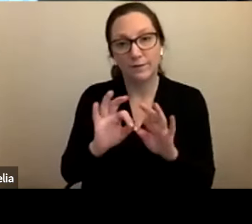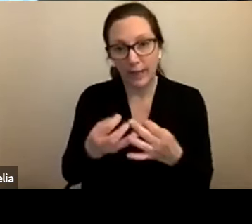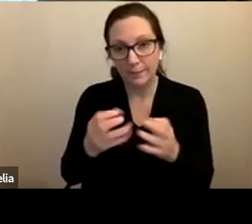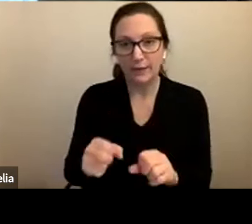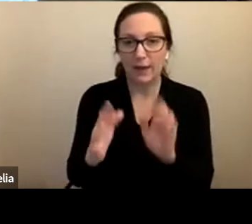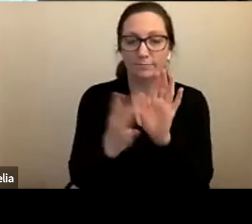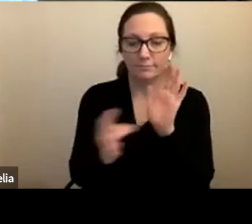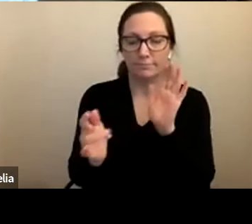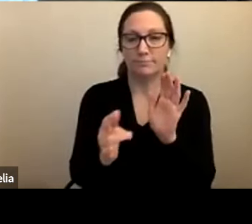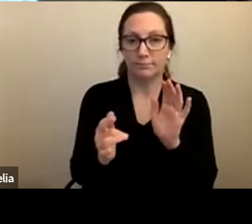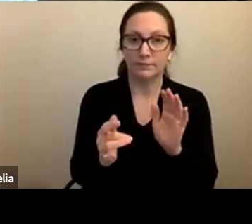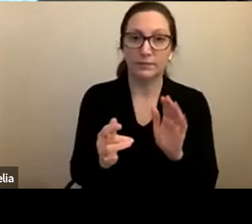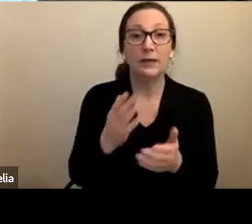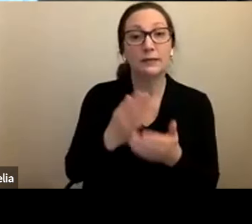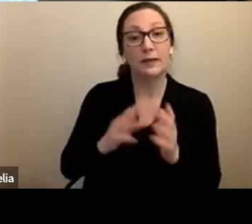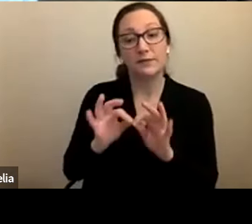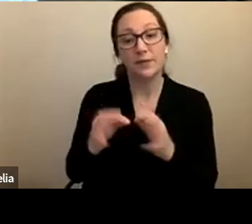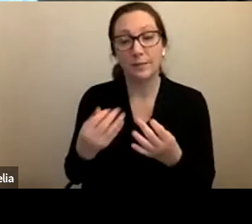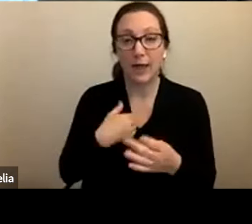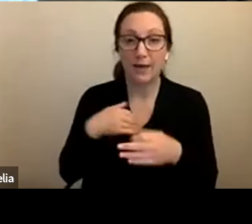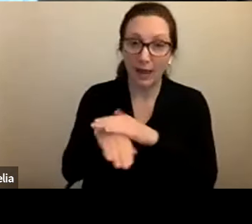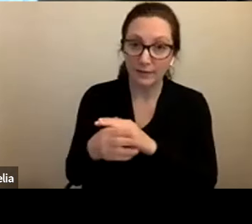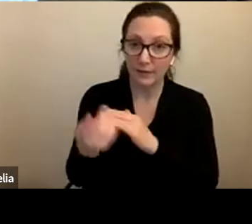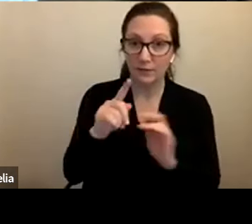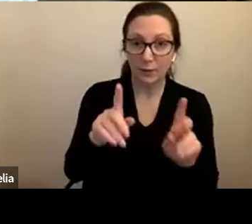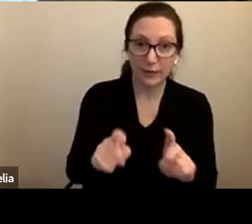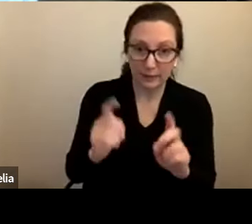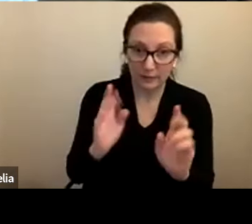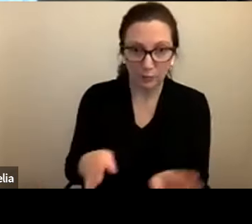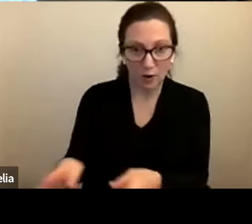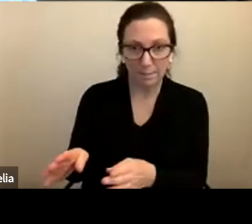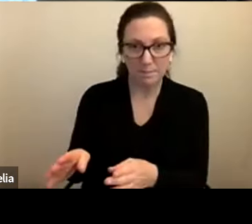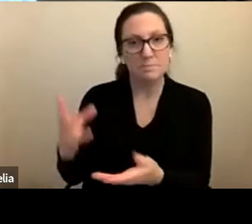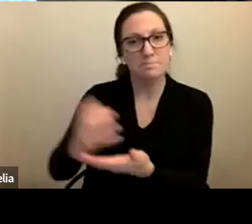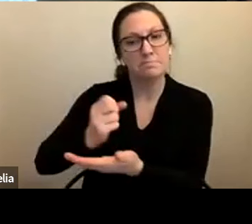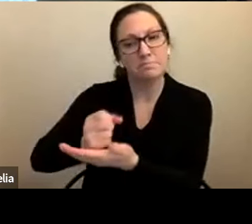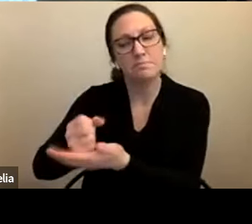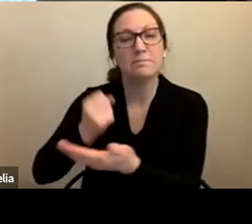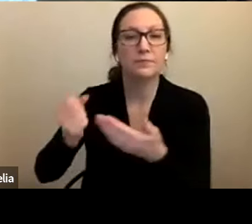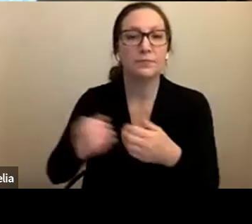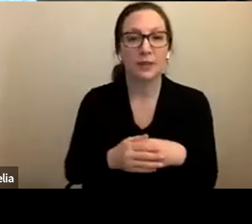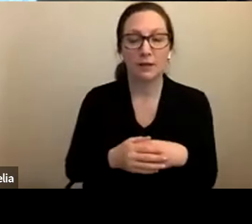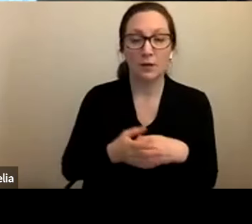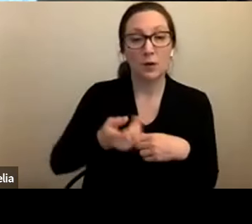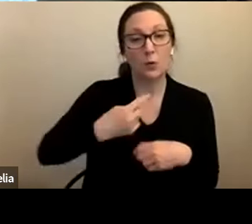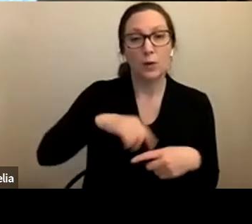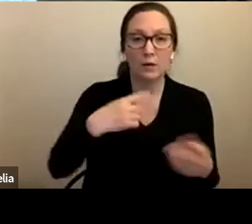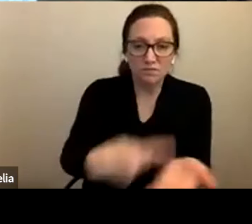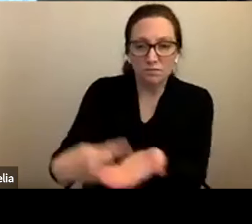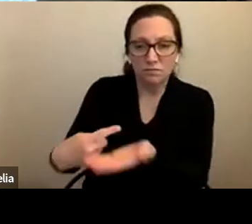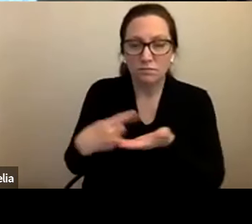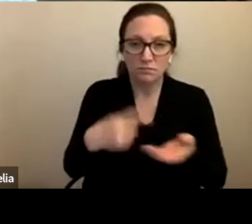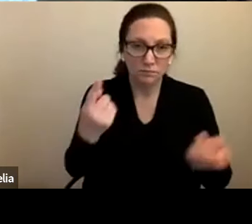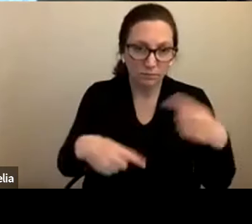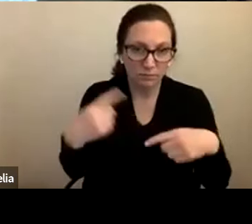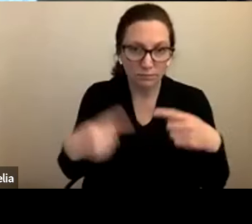to test prep, taking advantage of that. We've had arguments around the